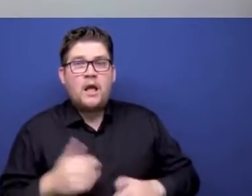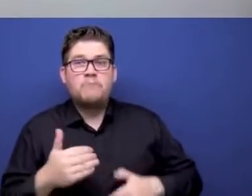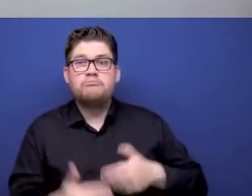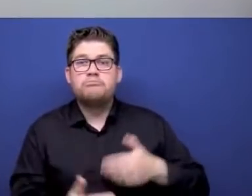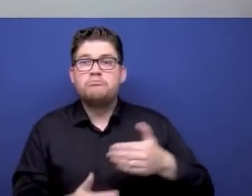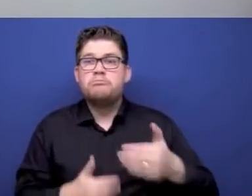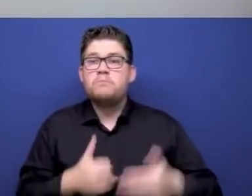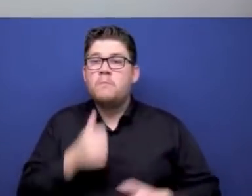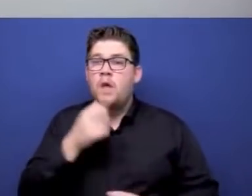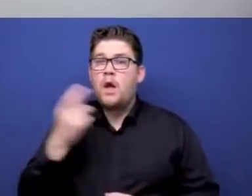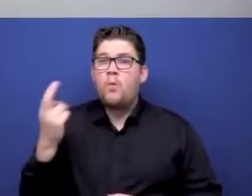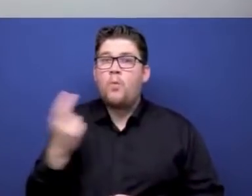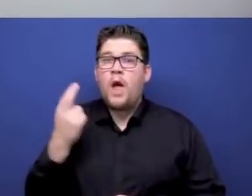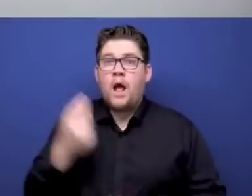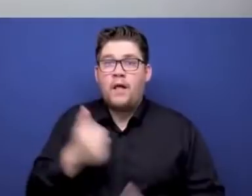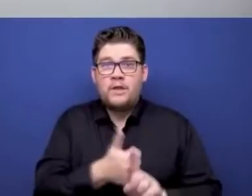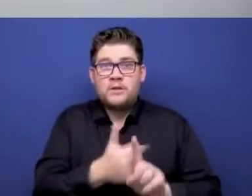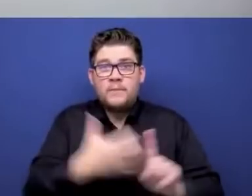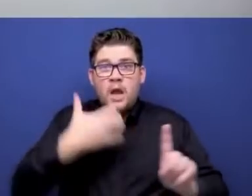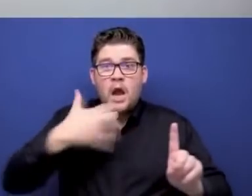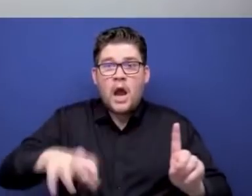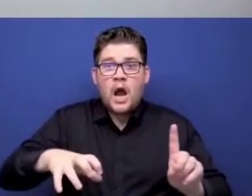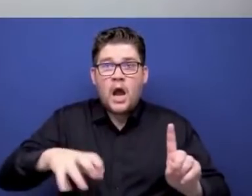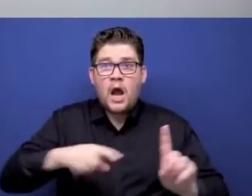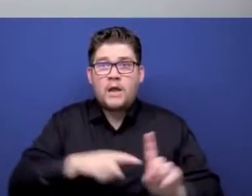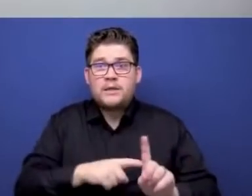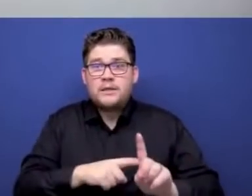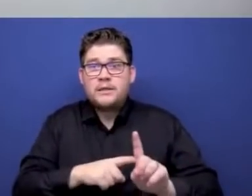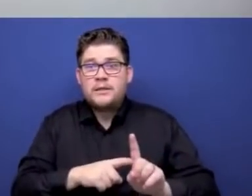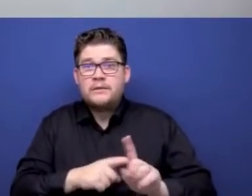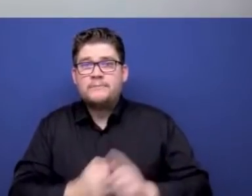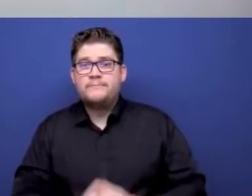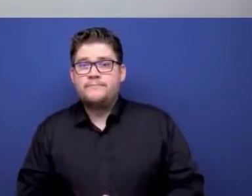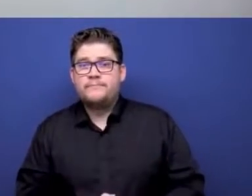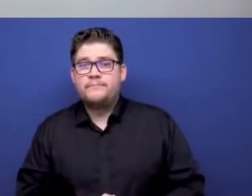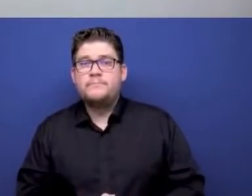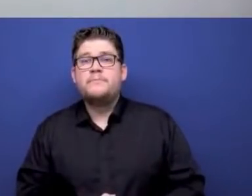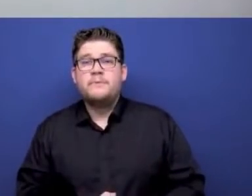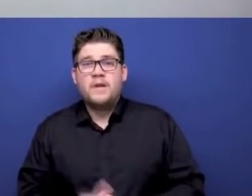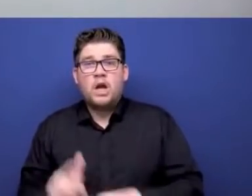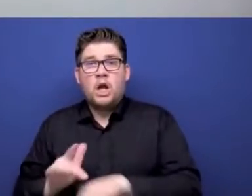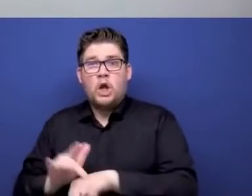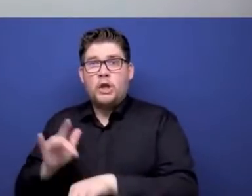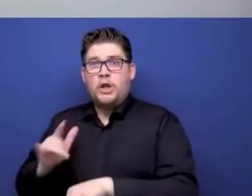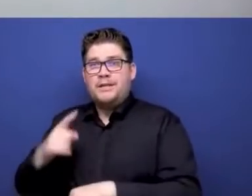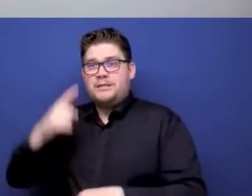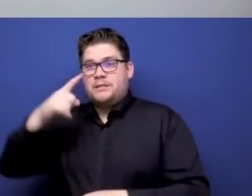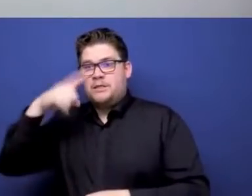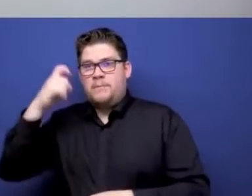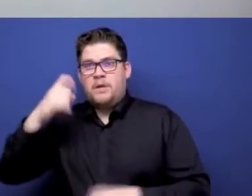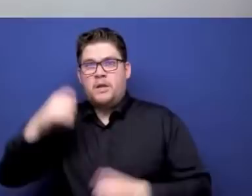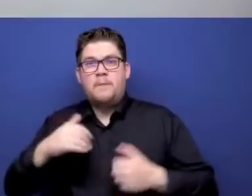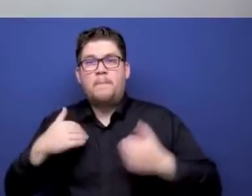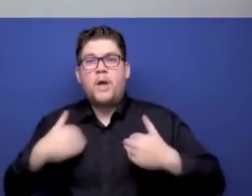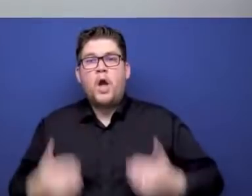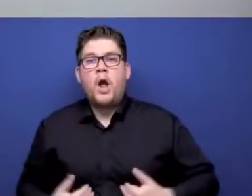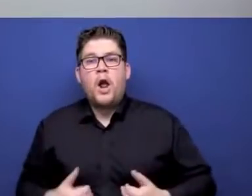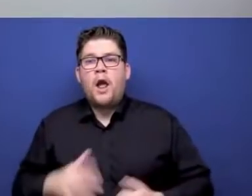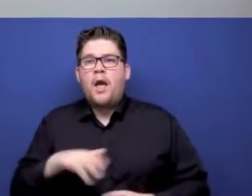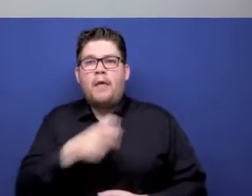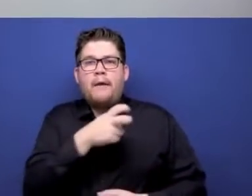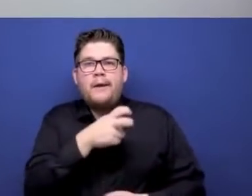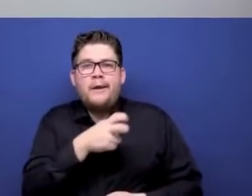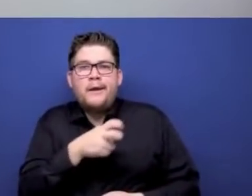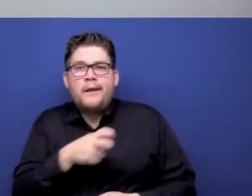as acclimatized. We do actually acclimatize over a period of weeks in the summer to be able to